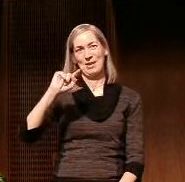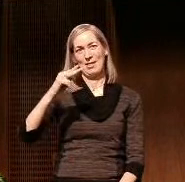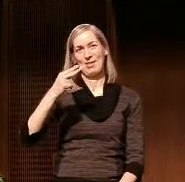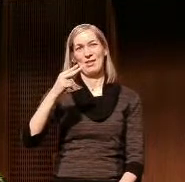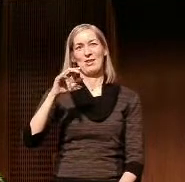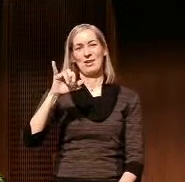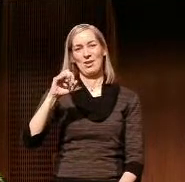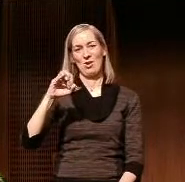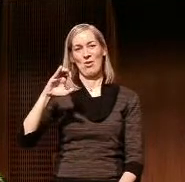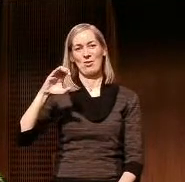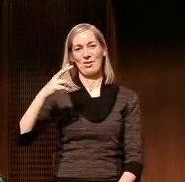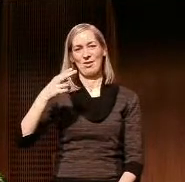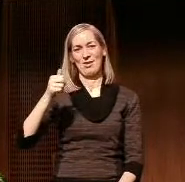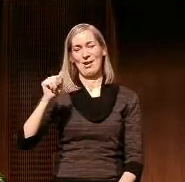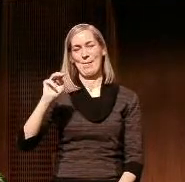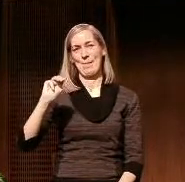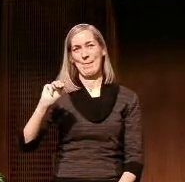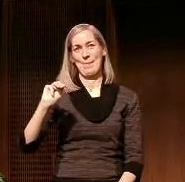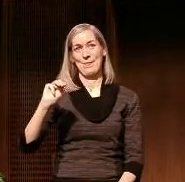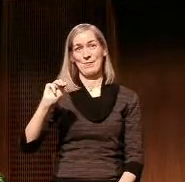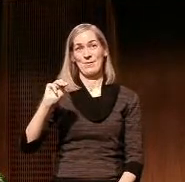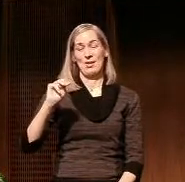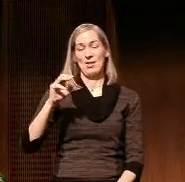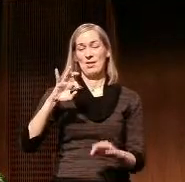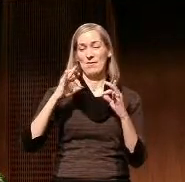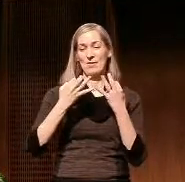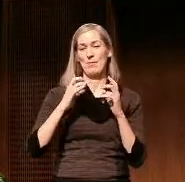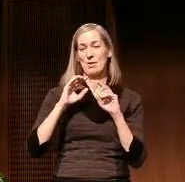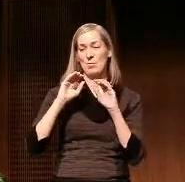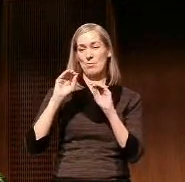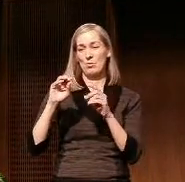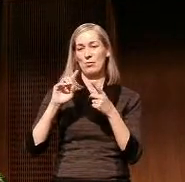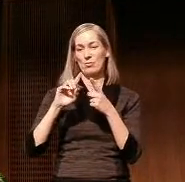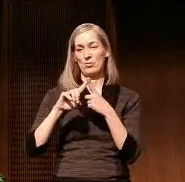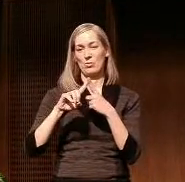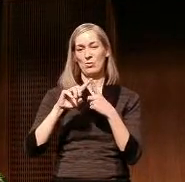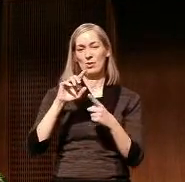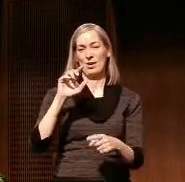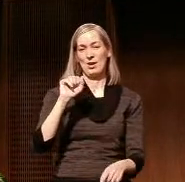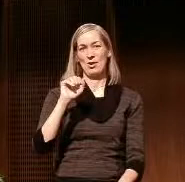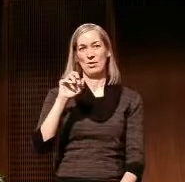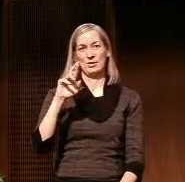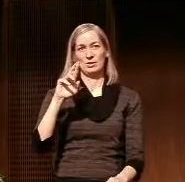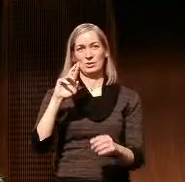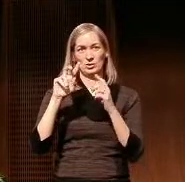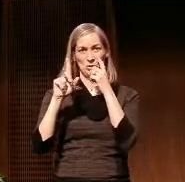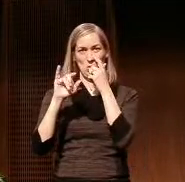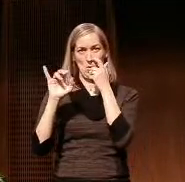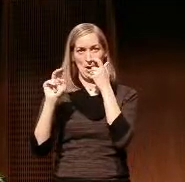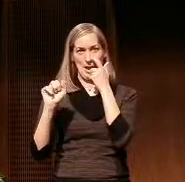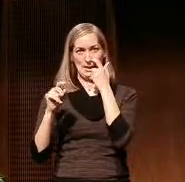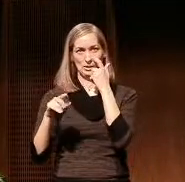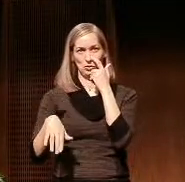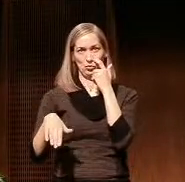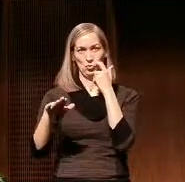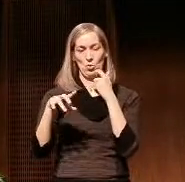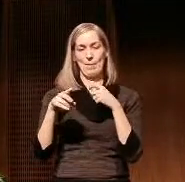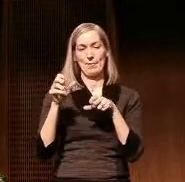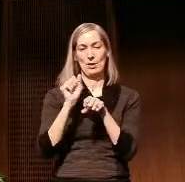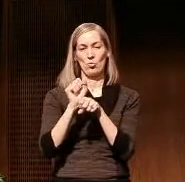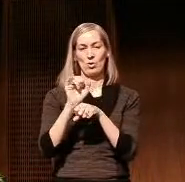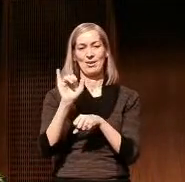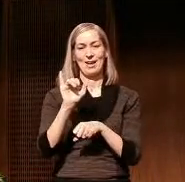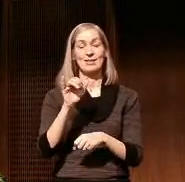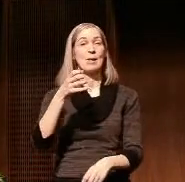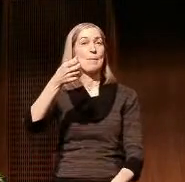the family moved to Buckeye, Arizona, where he grew up. Virgil worked as a